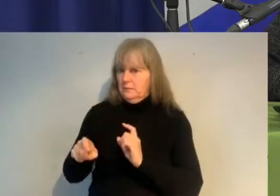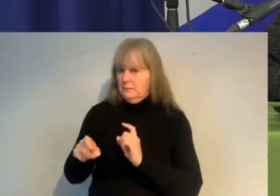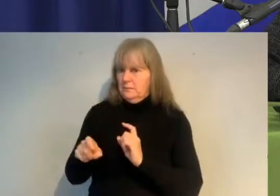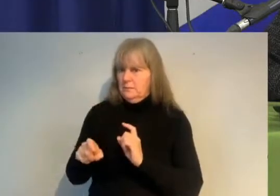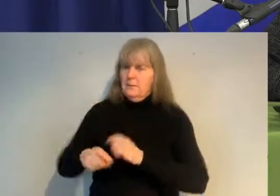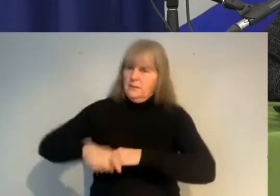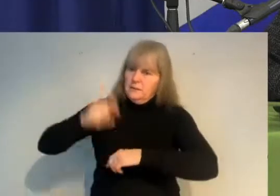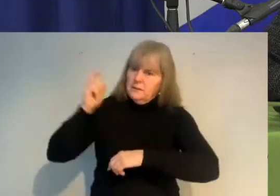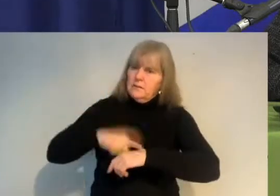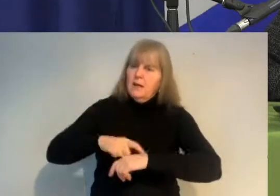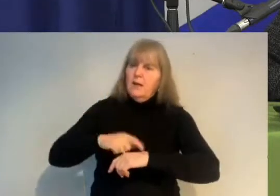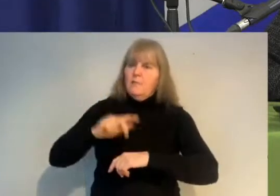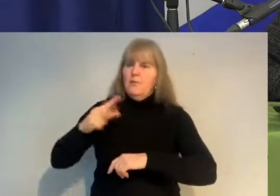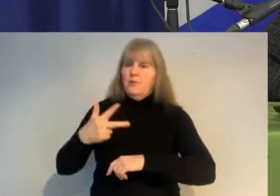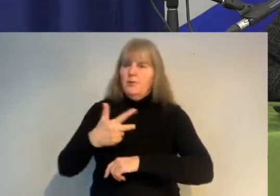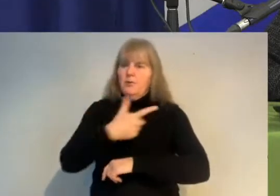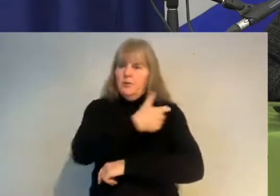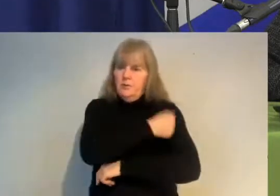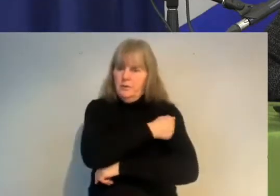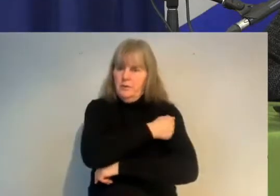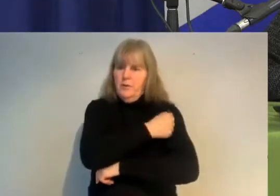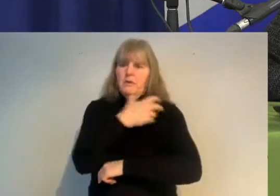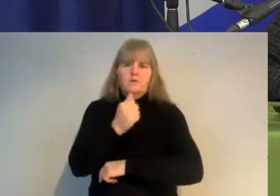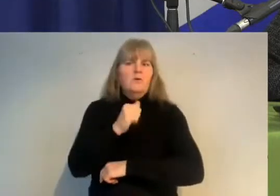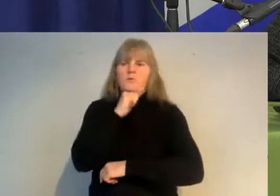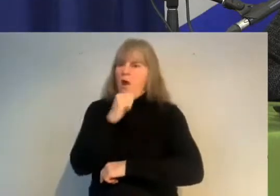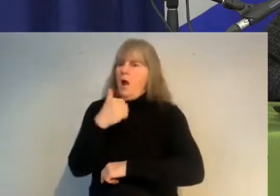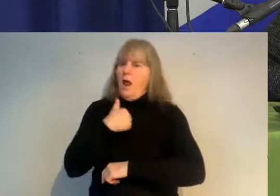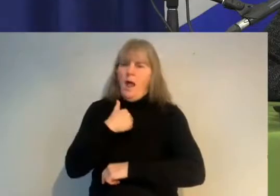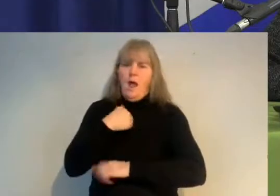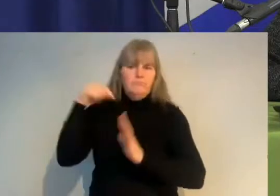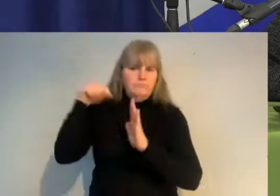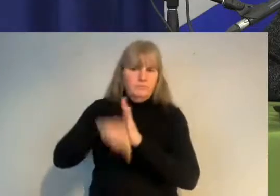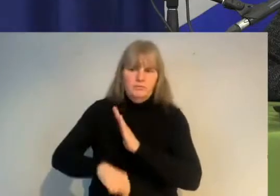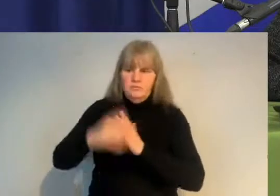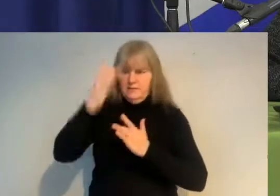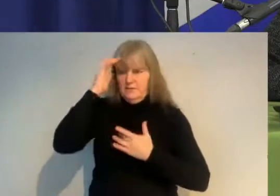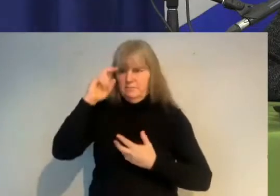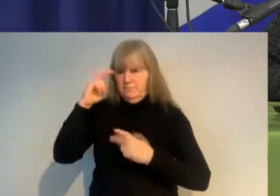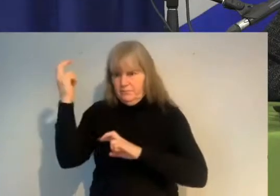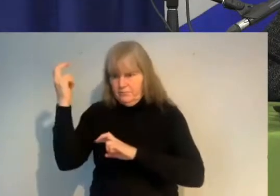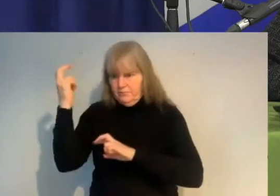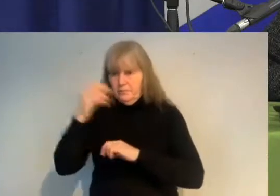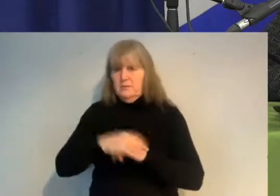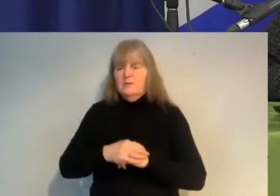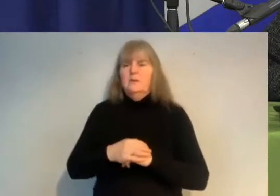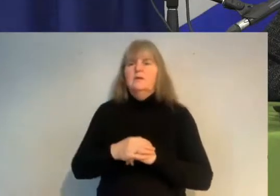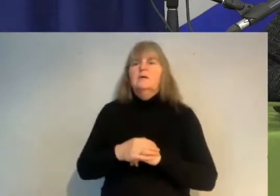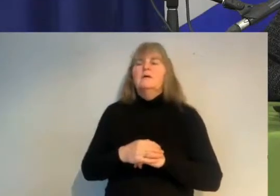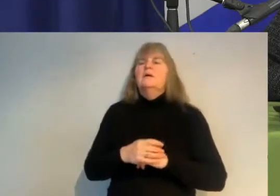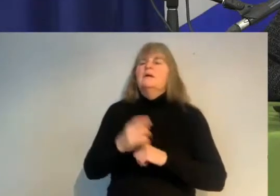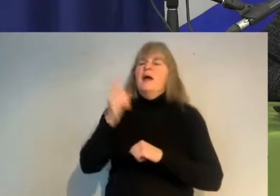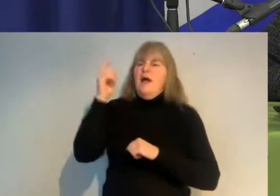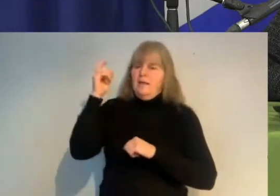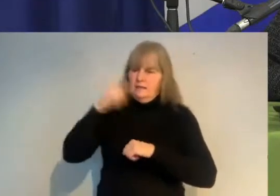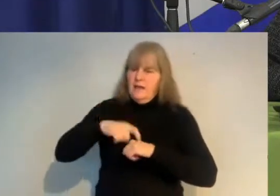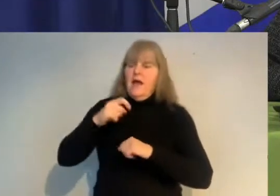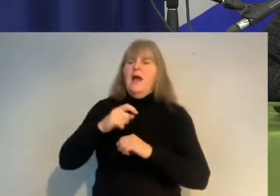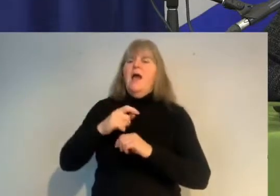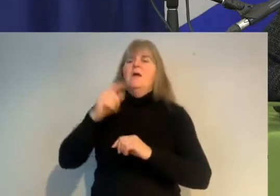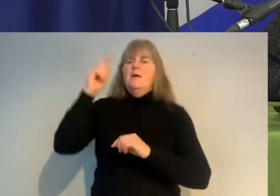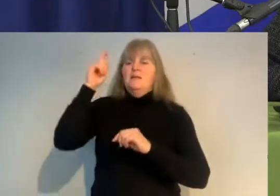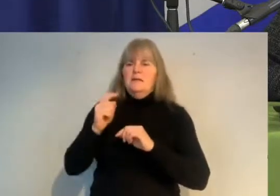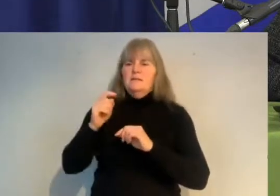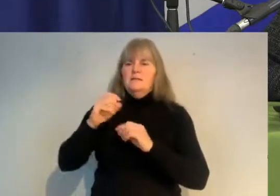boosters so we don't have severe disease. It's time to reduce our number of contacts, to follow the